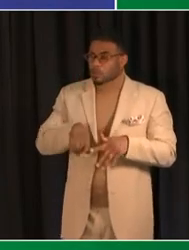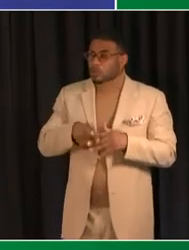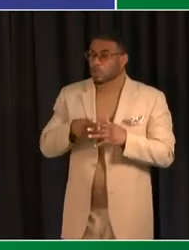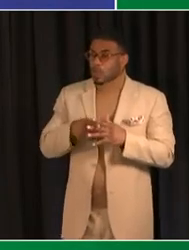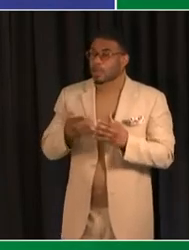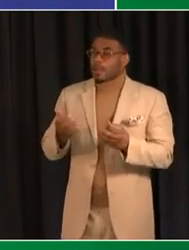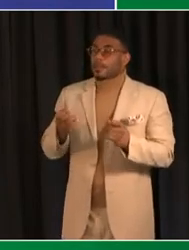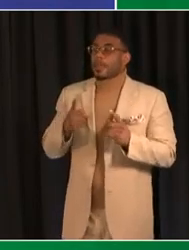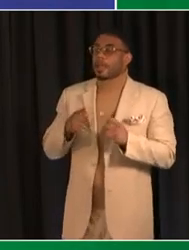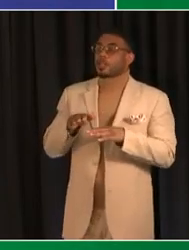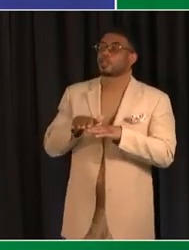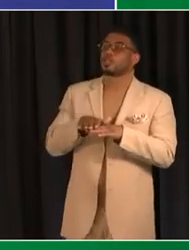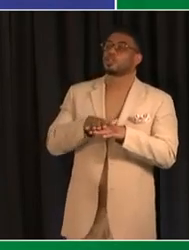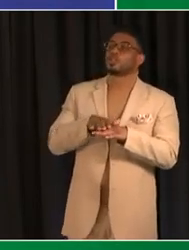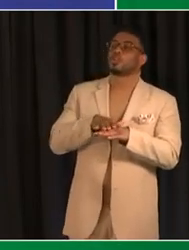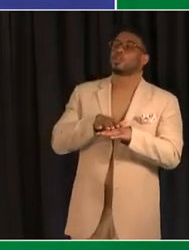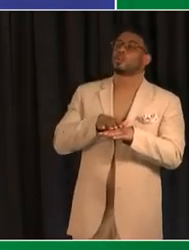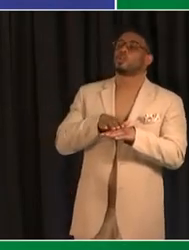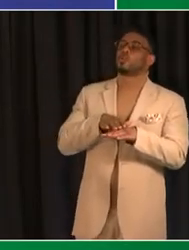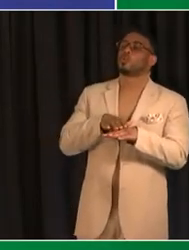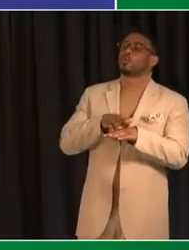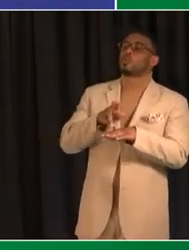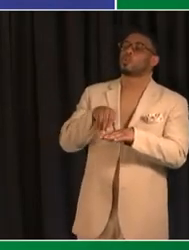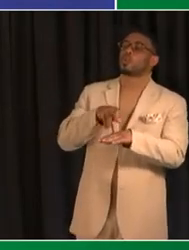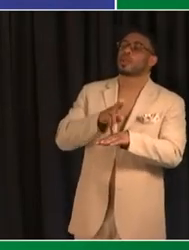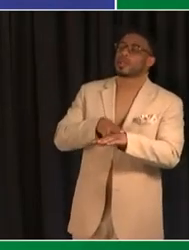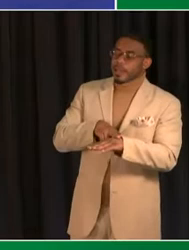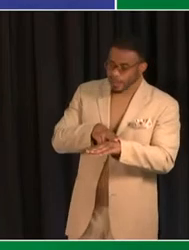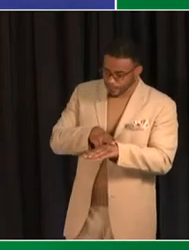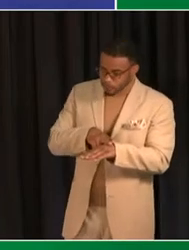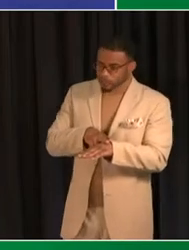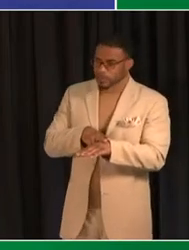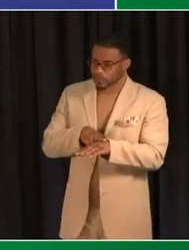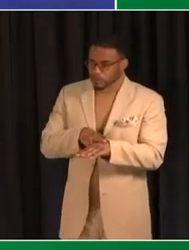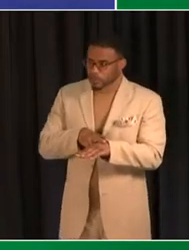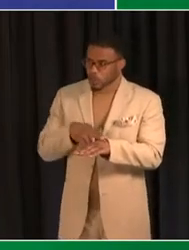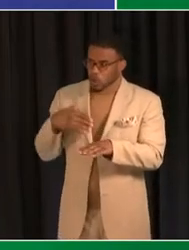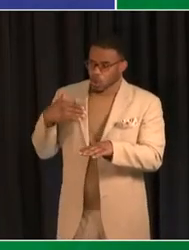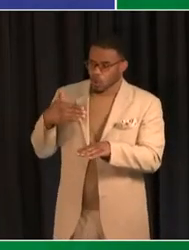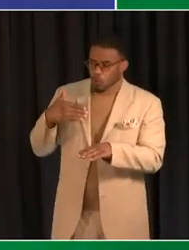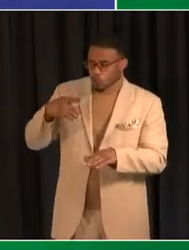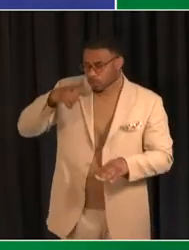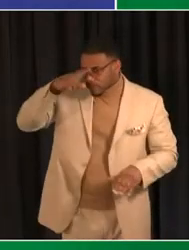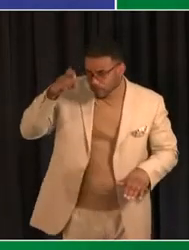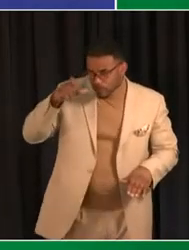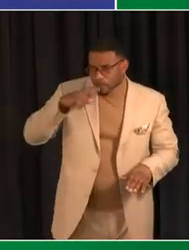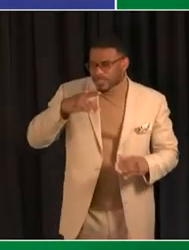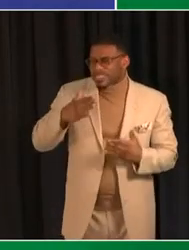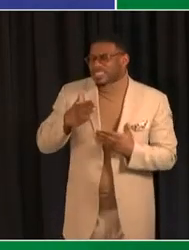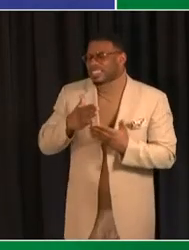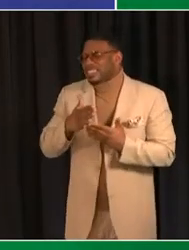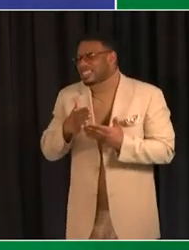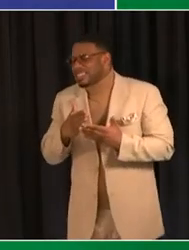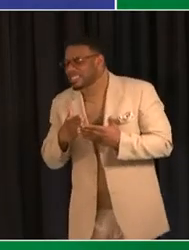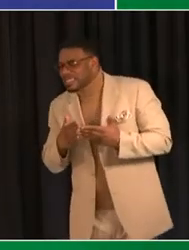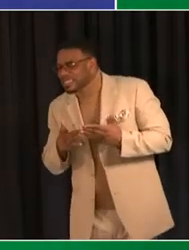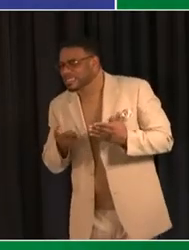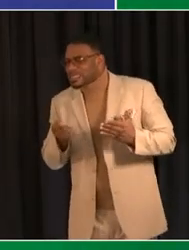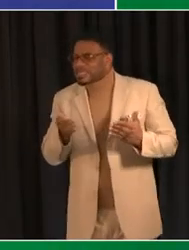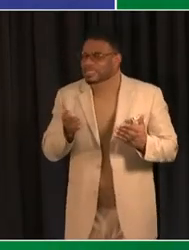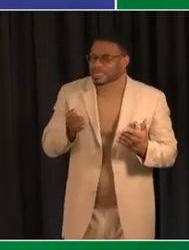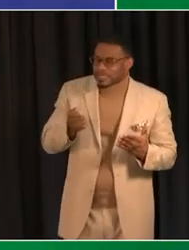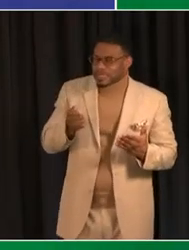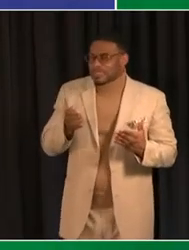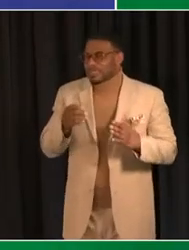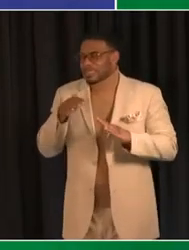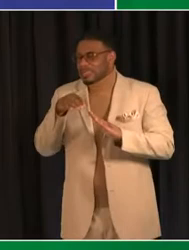to start to come back slowly and organically over the summer, that there will be some little